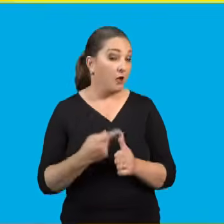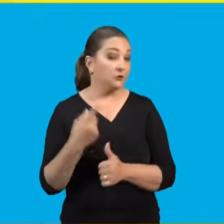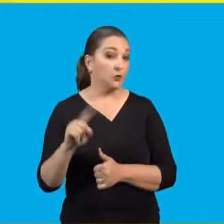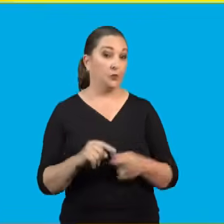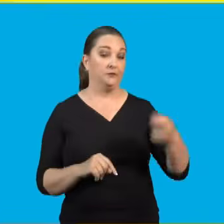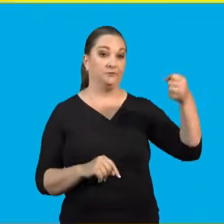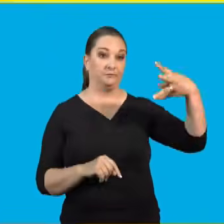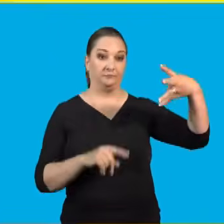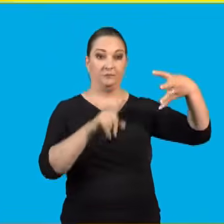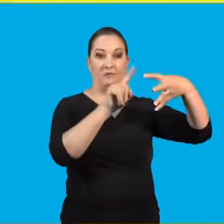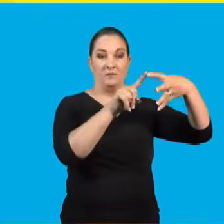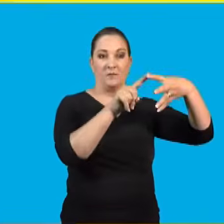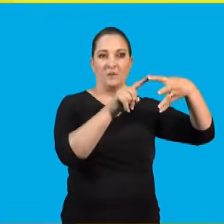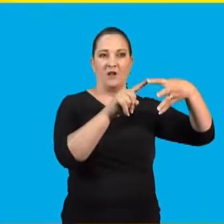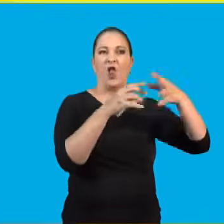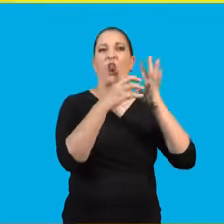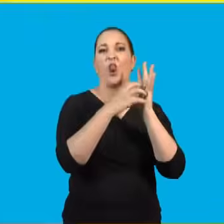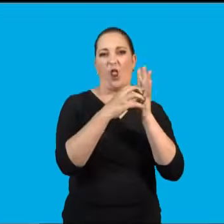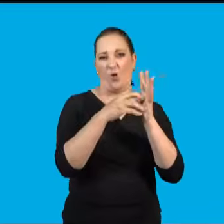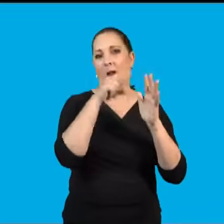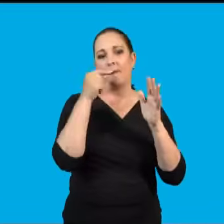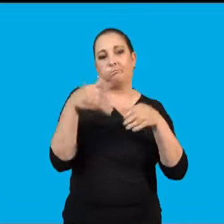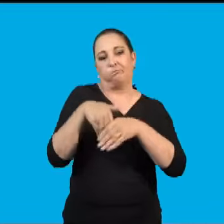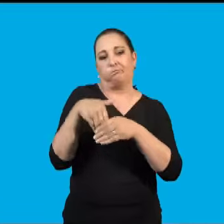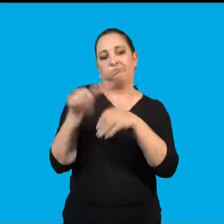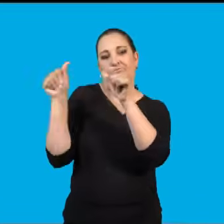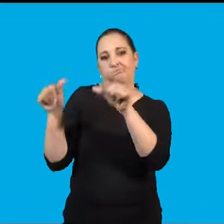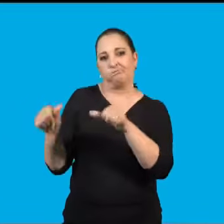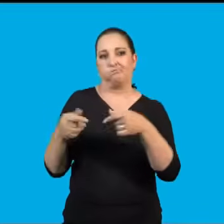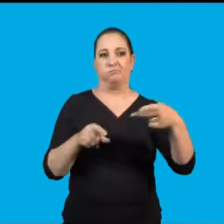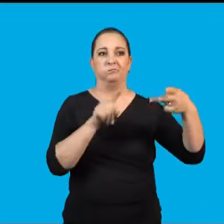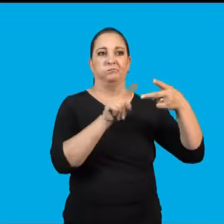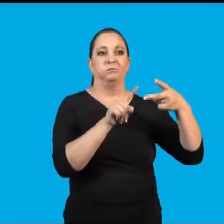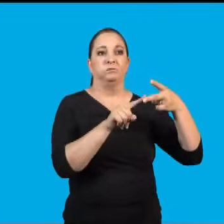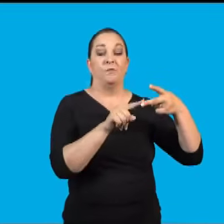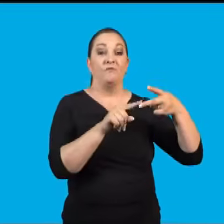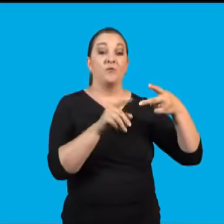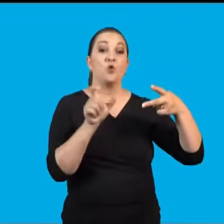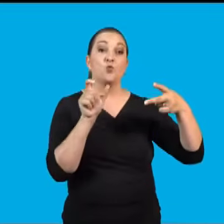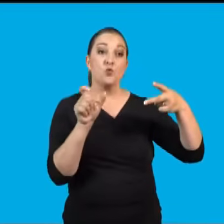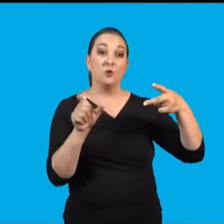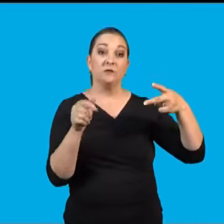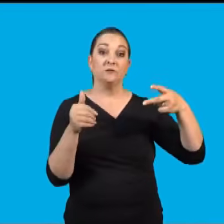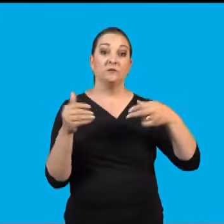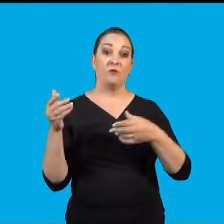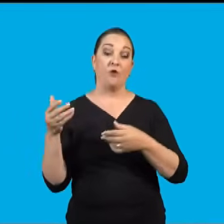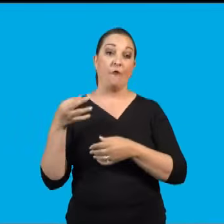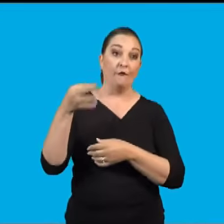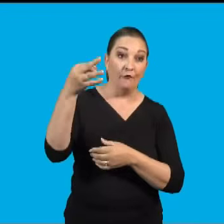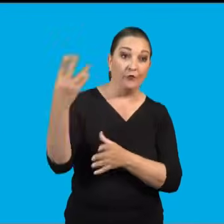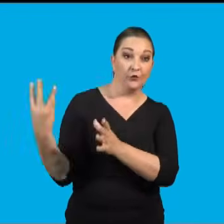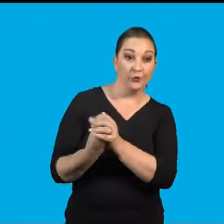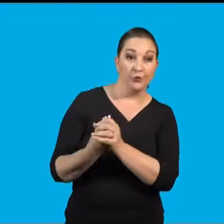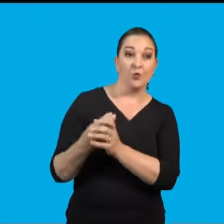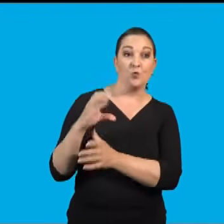Possible solutions there. The COSATU logo or name appears in the poster. There are also words, forward with